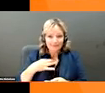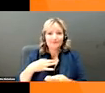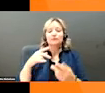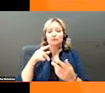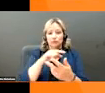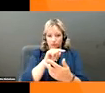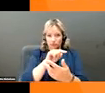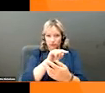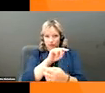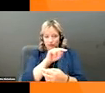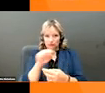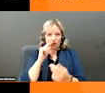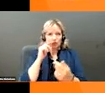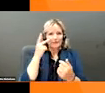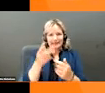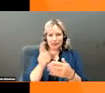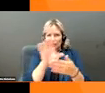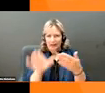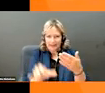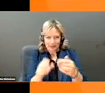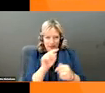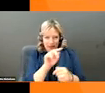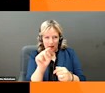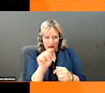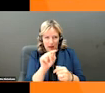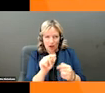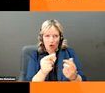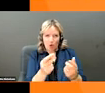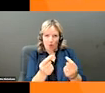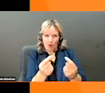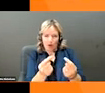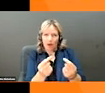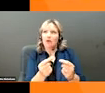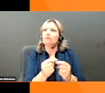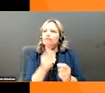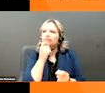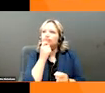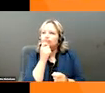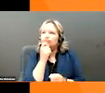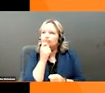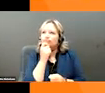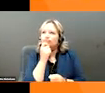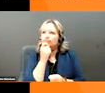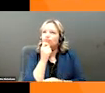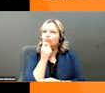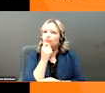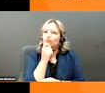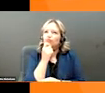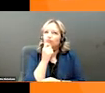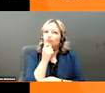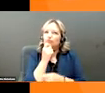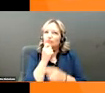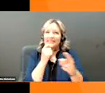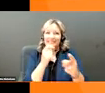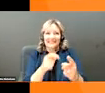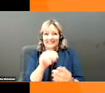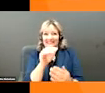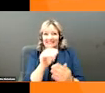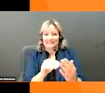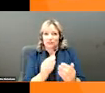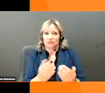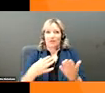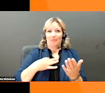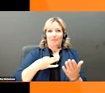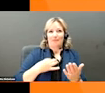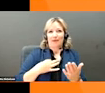out the sample criteria in the draft format, you need to know, are there things that I'm going to need in advance? For example, am